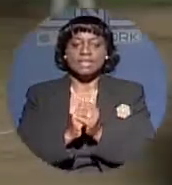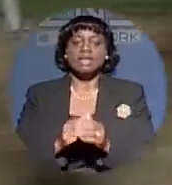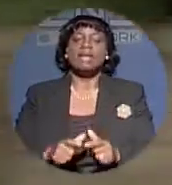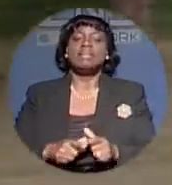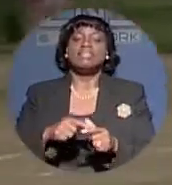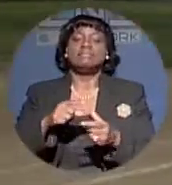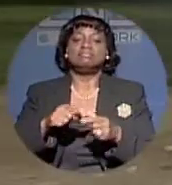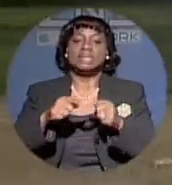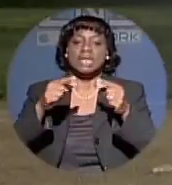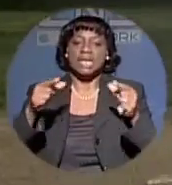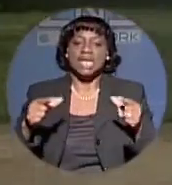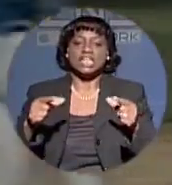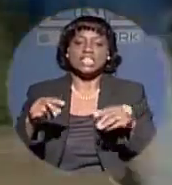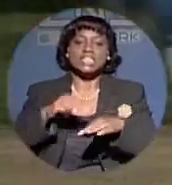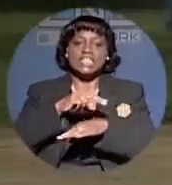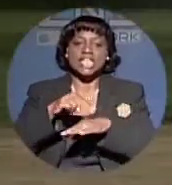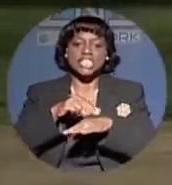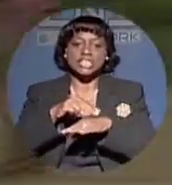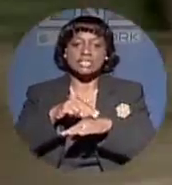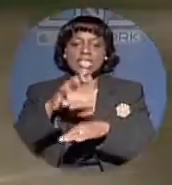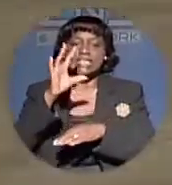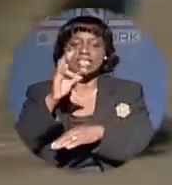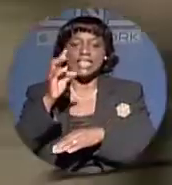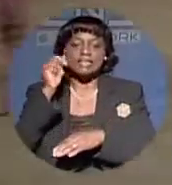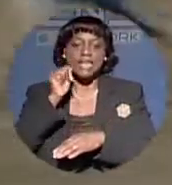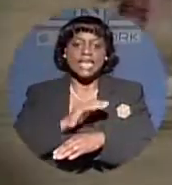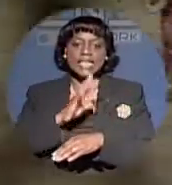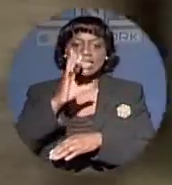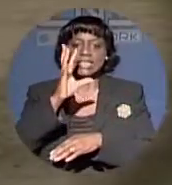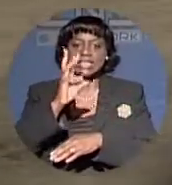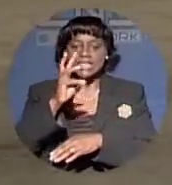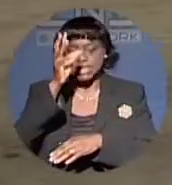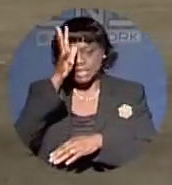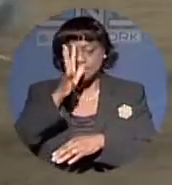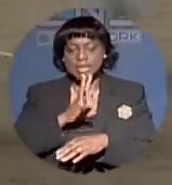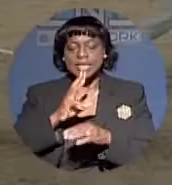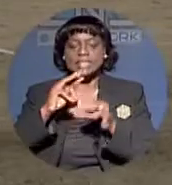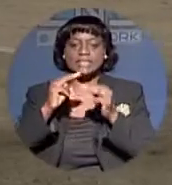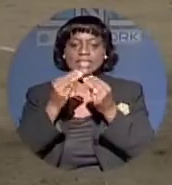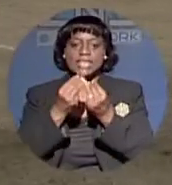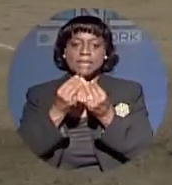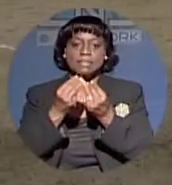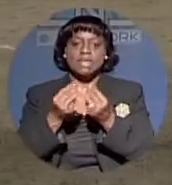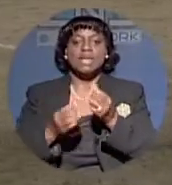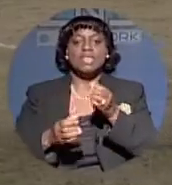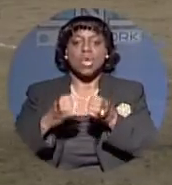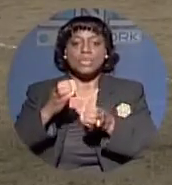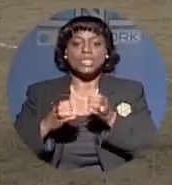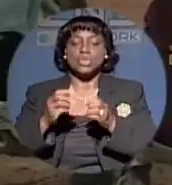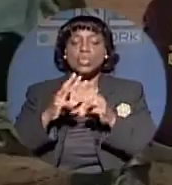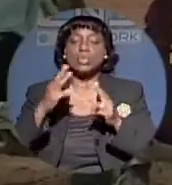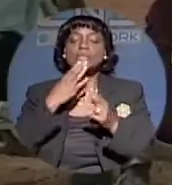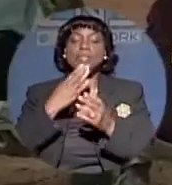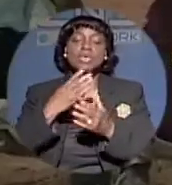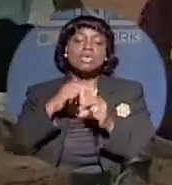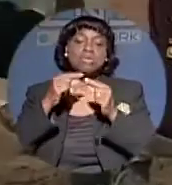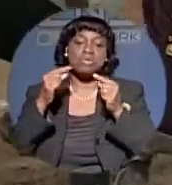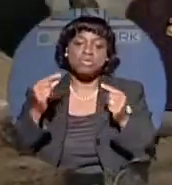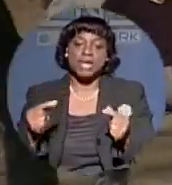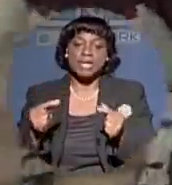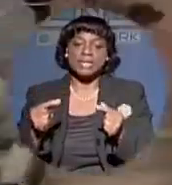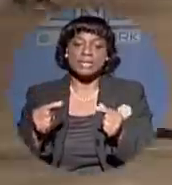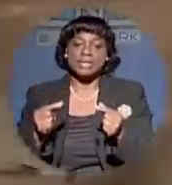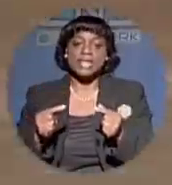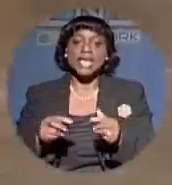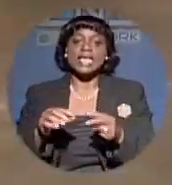some time. Seven ladies and six men teams. Competition will be top-notch, especially in the men's division, with all the